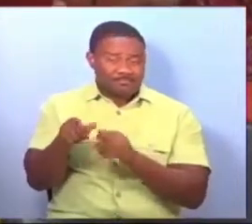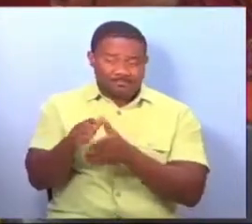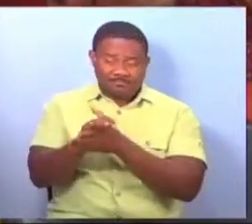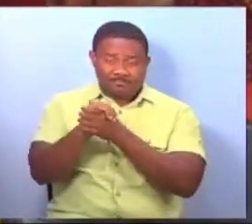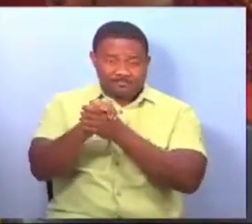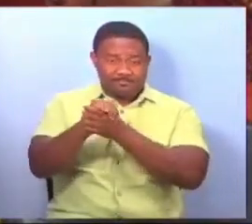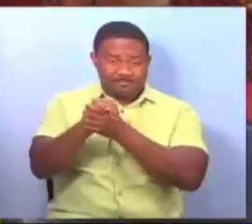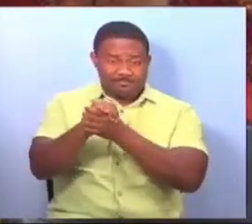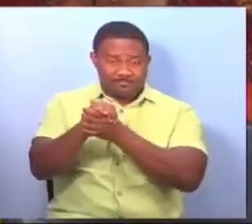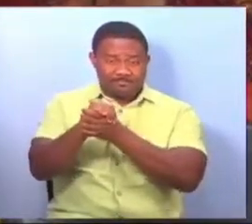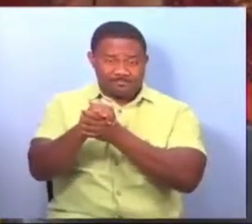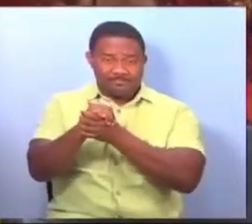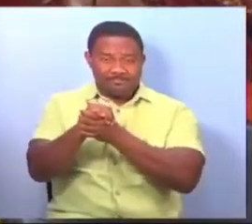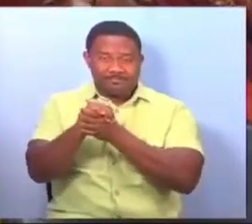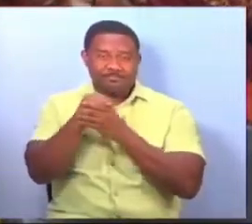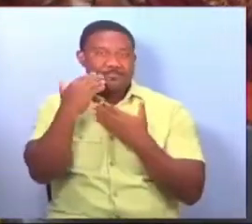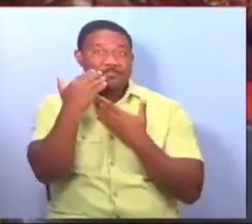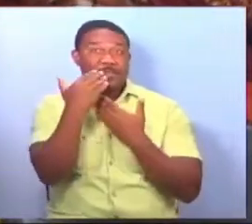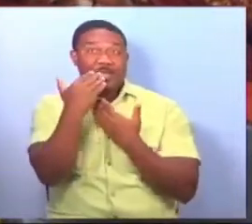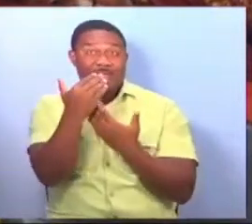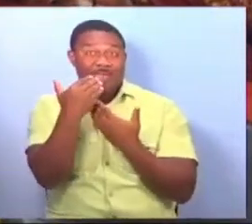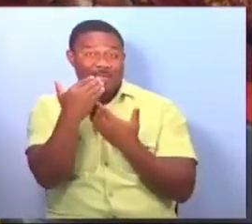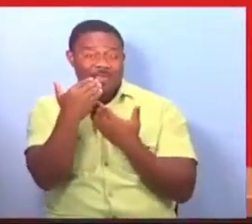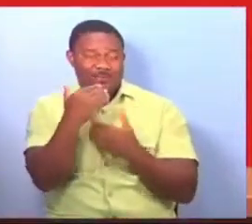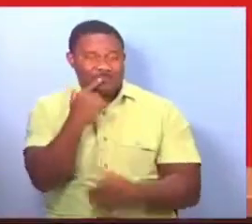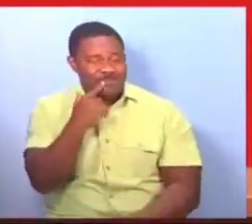congratulate him. Thank you very much, Mr.